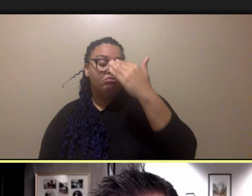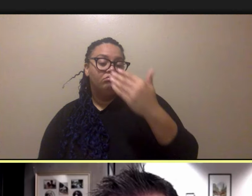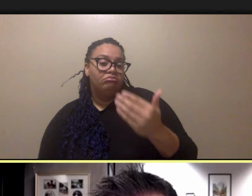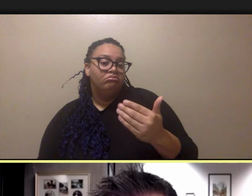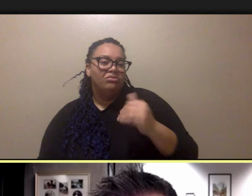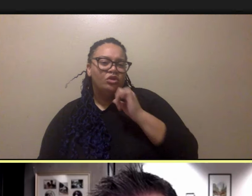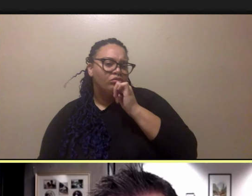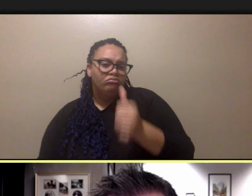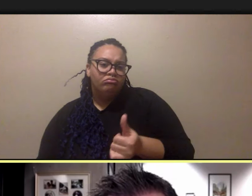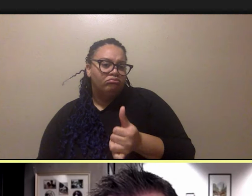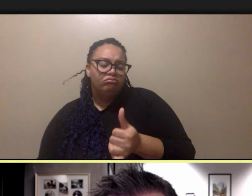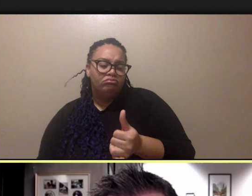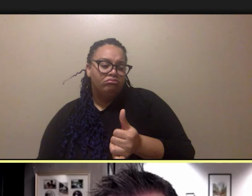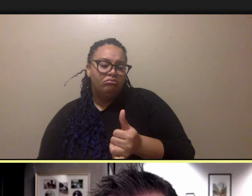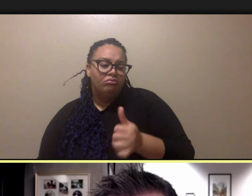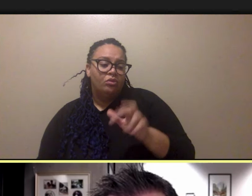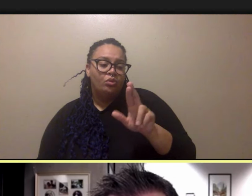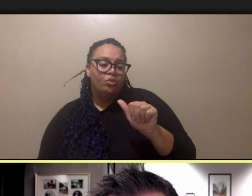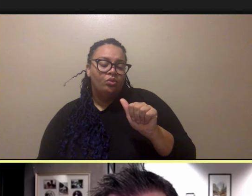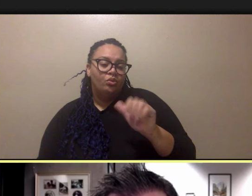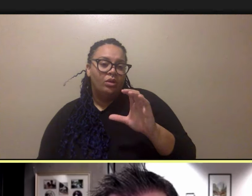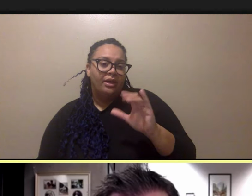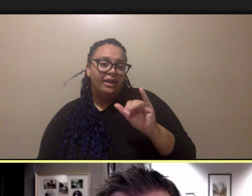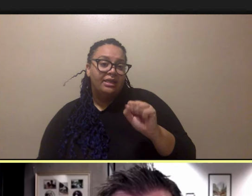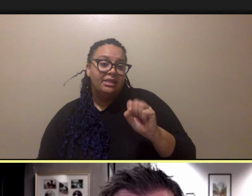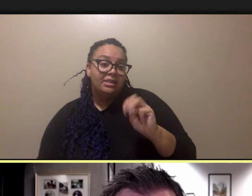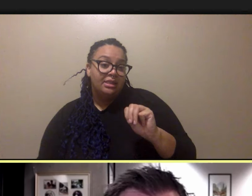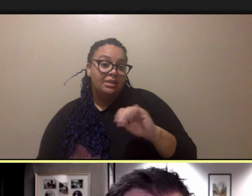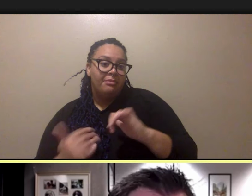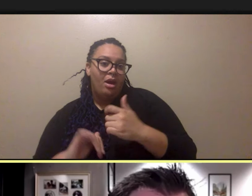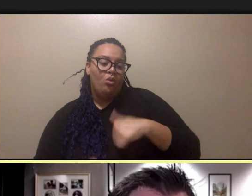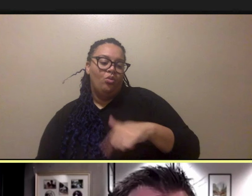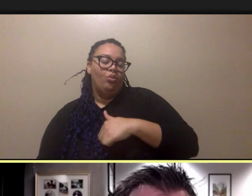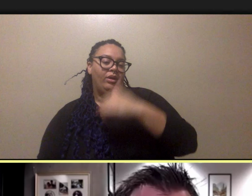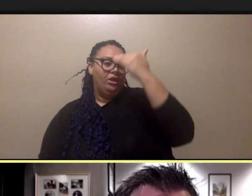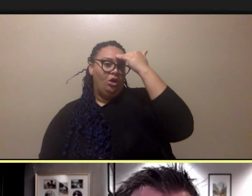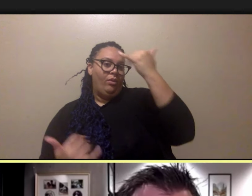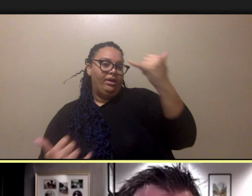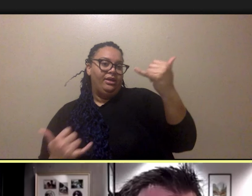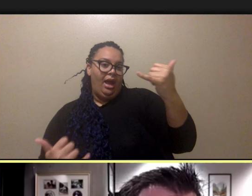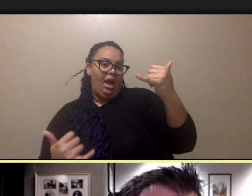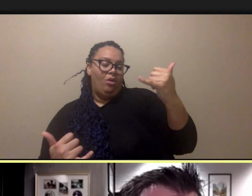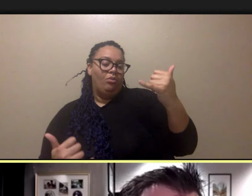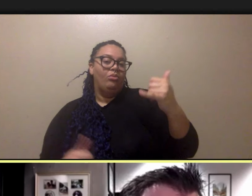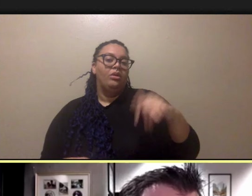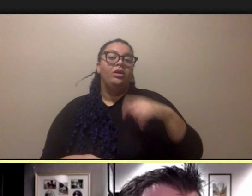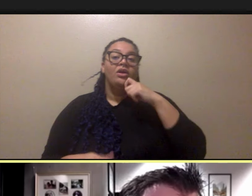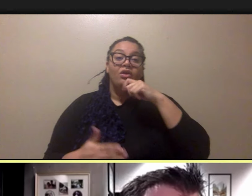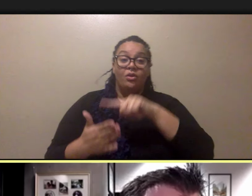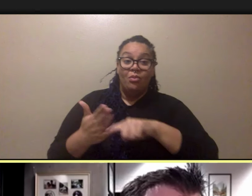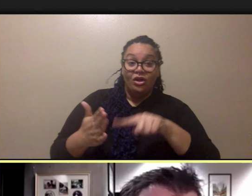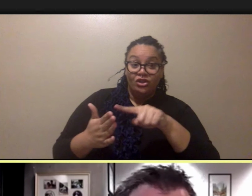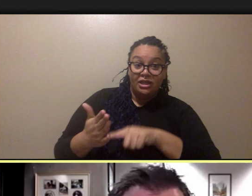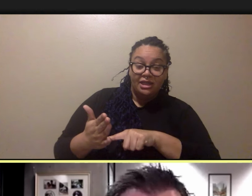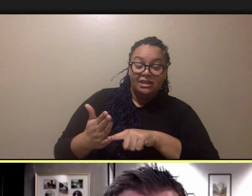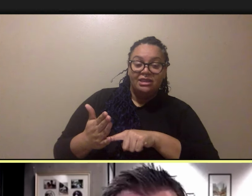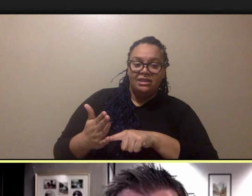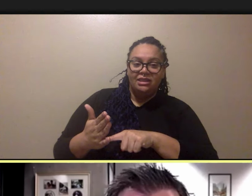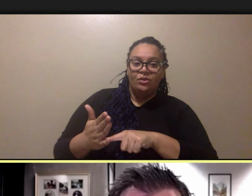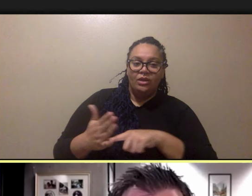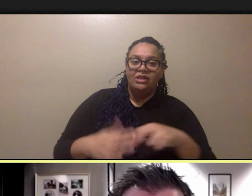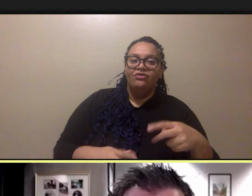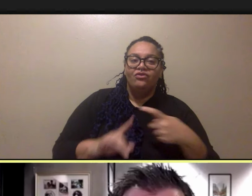not racism as we know it. The prejudice on the part of Europeans would have been based on religion